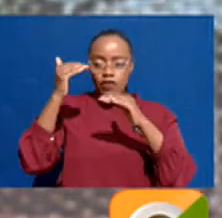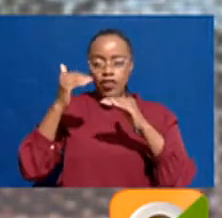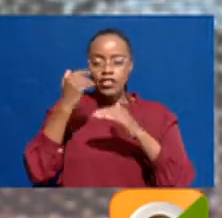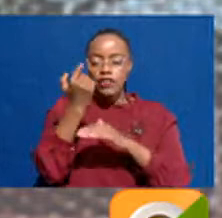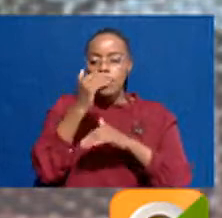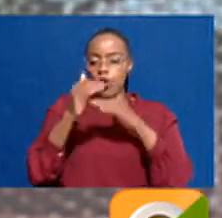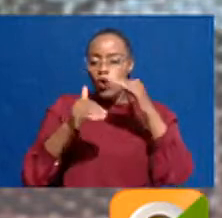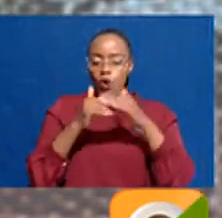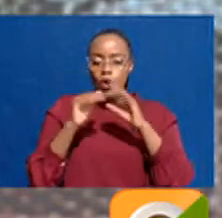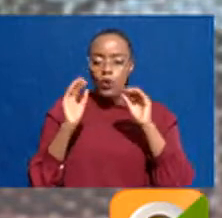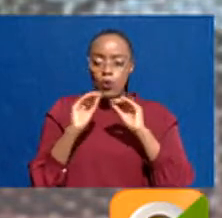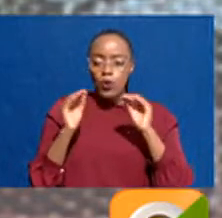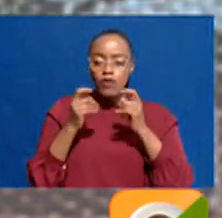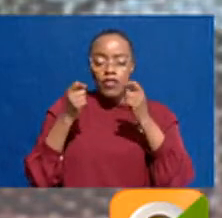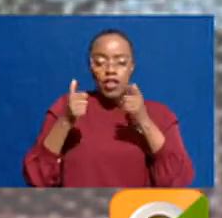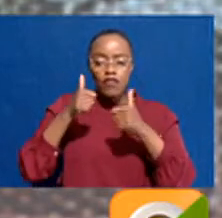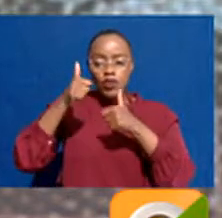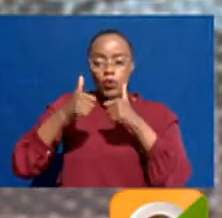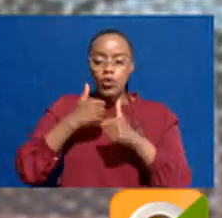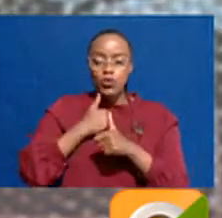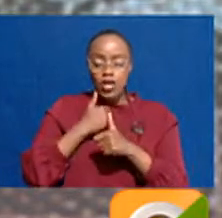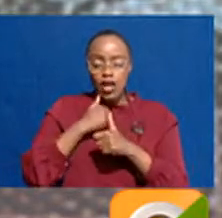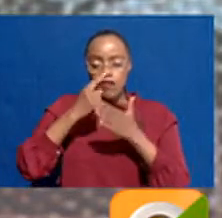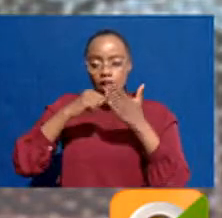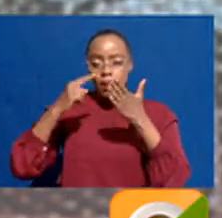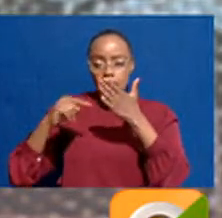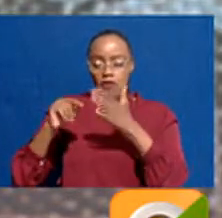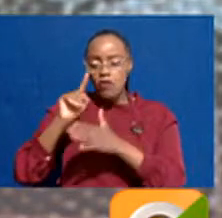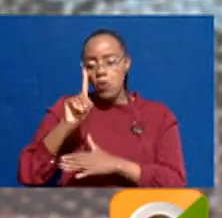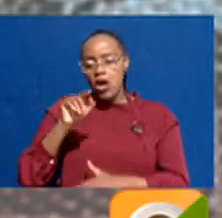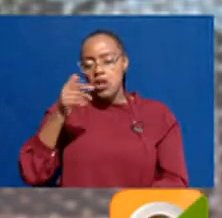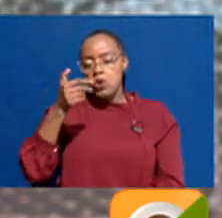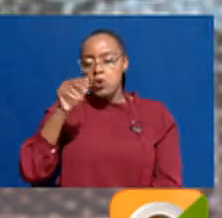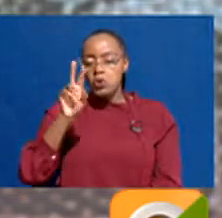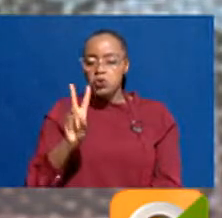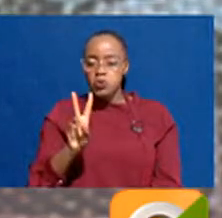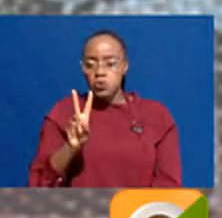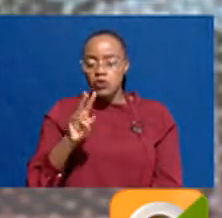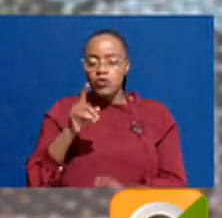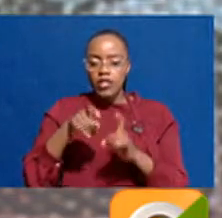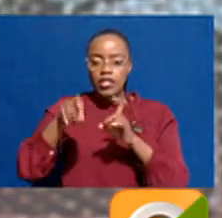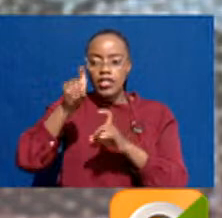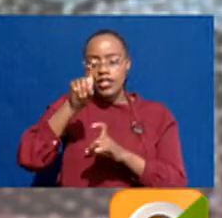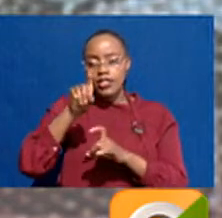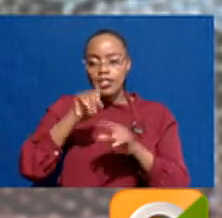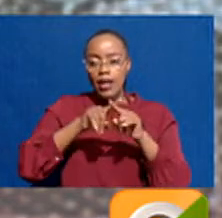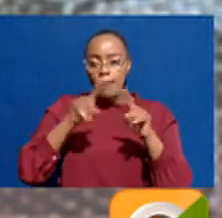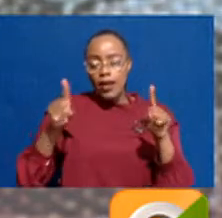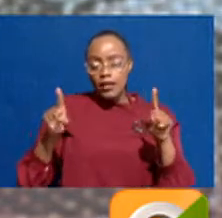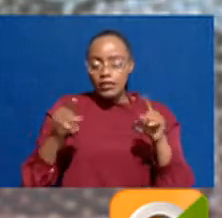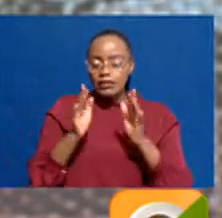not all of them, there are a few where we've actually approved one or two increases. Okay. But